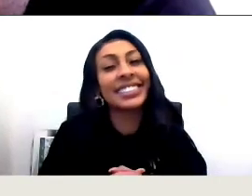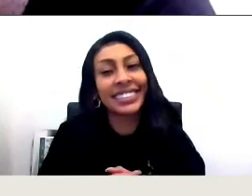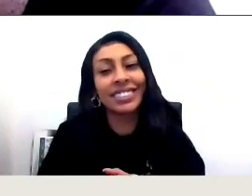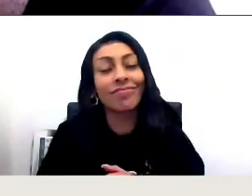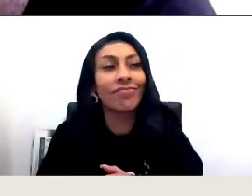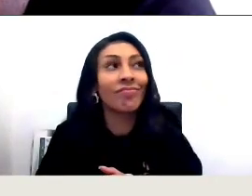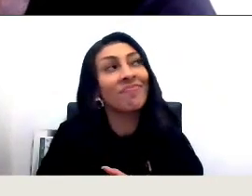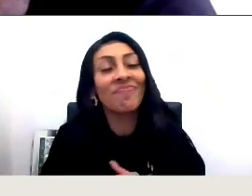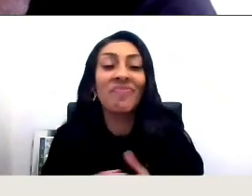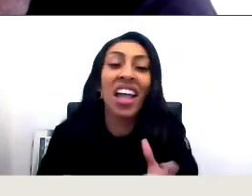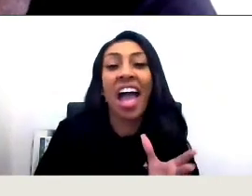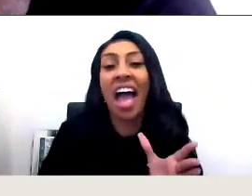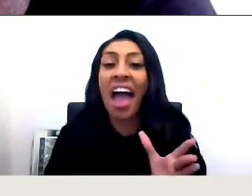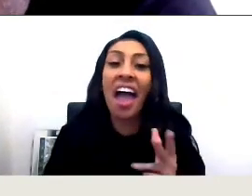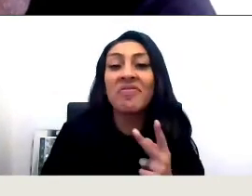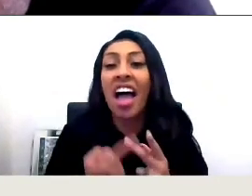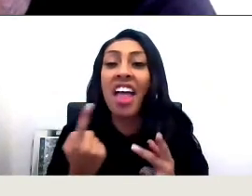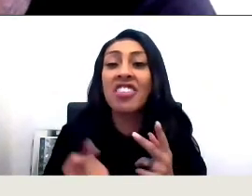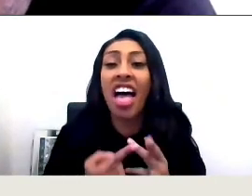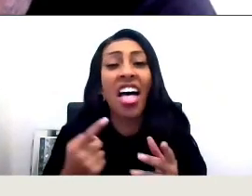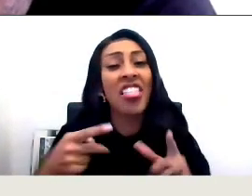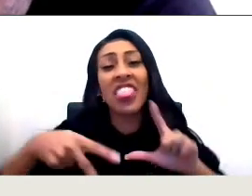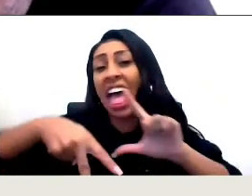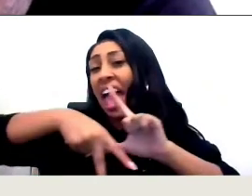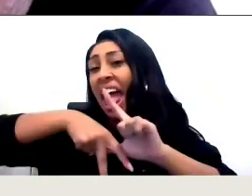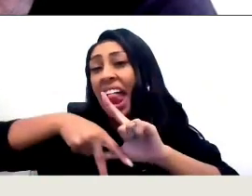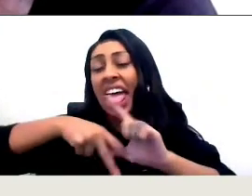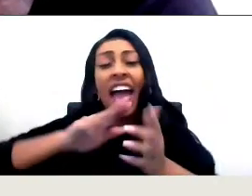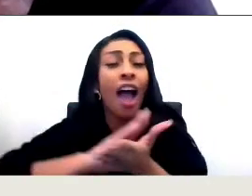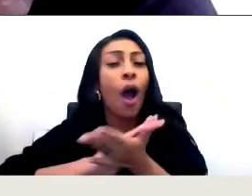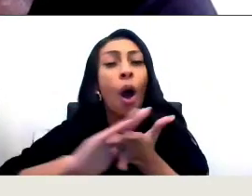another LA. That was really cool. I mean, Hollywood